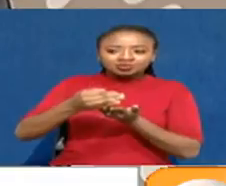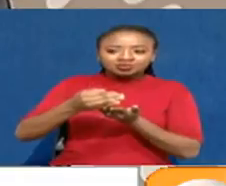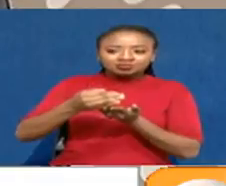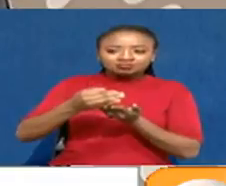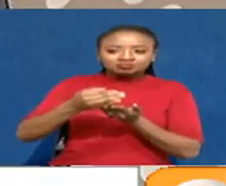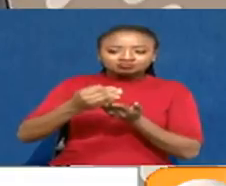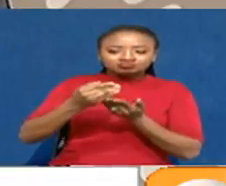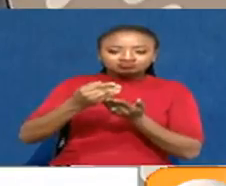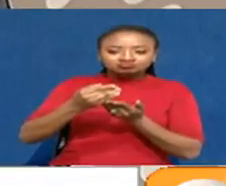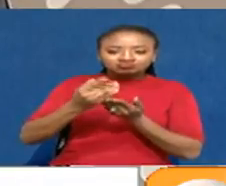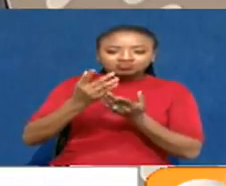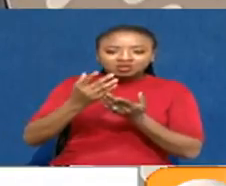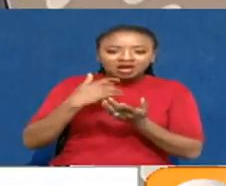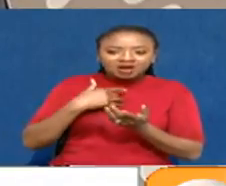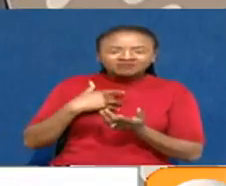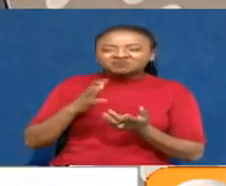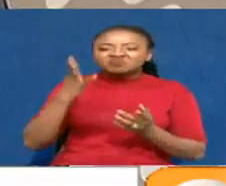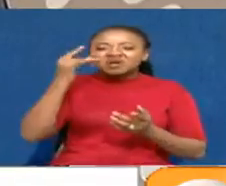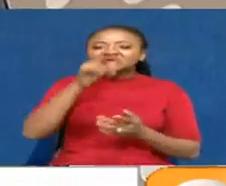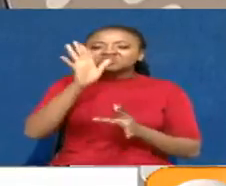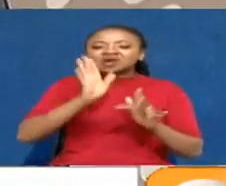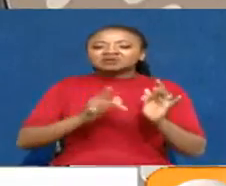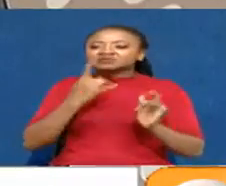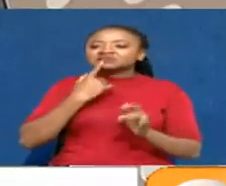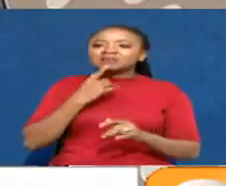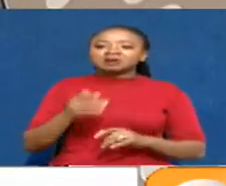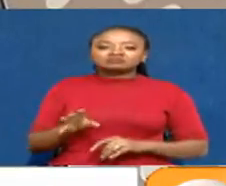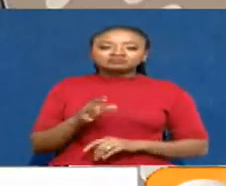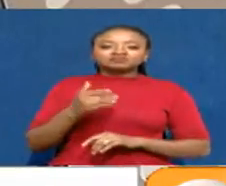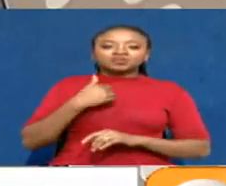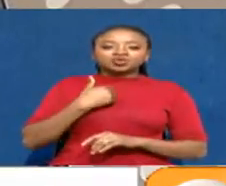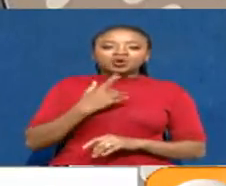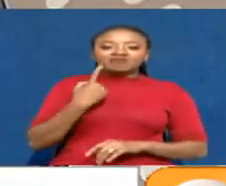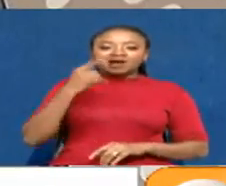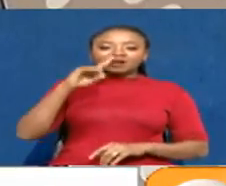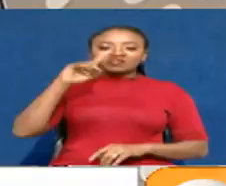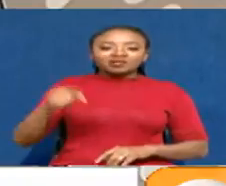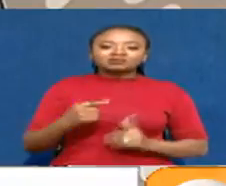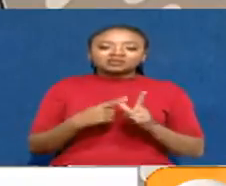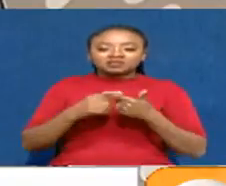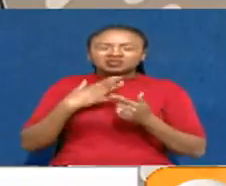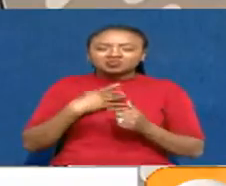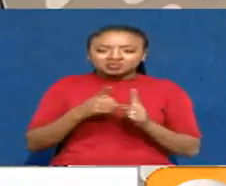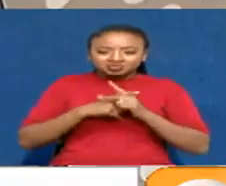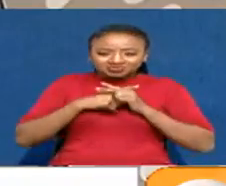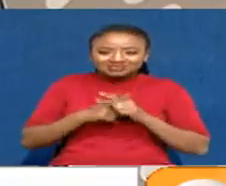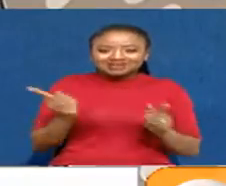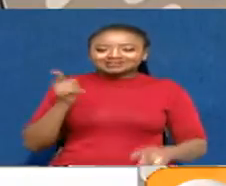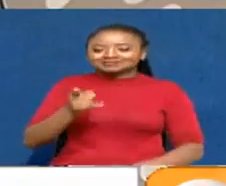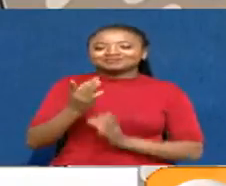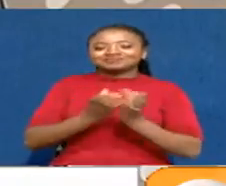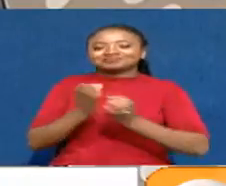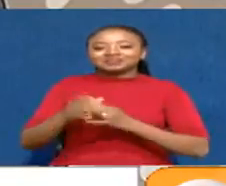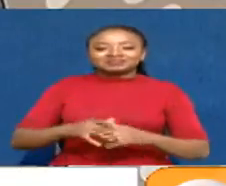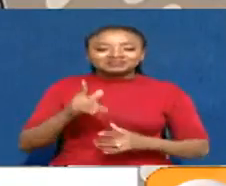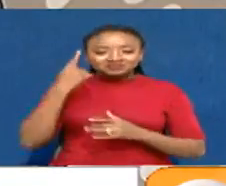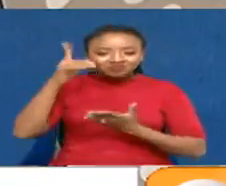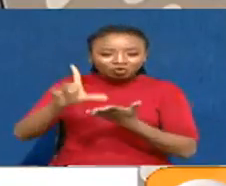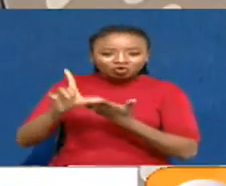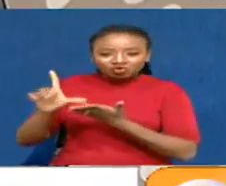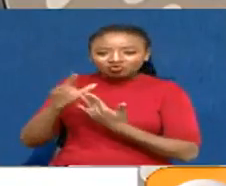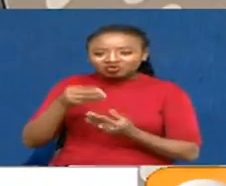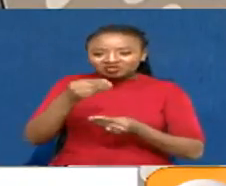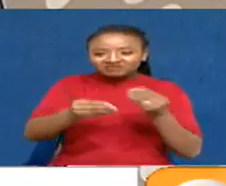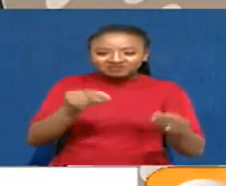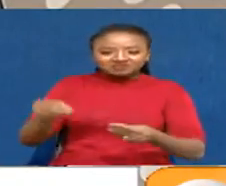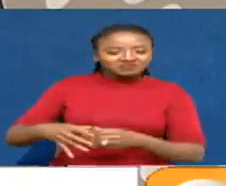you have 100,000 and you want to initiate or be part of digital credit providers. And another